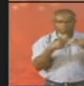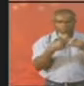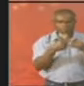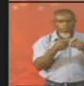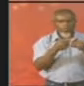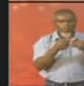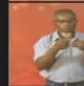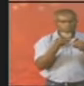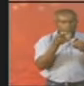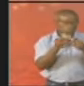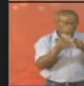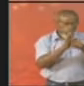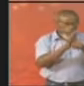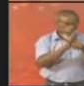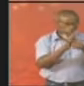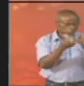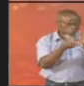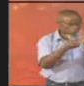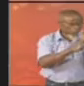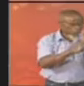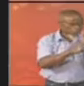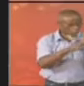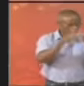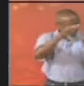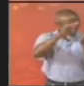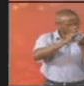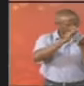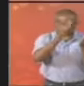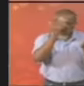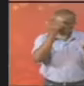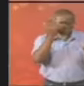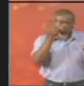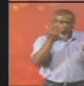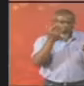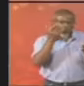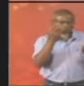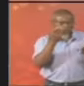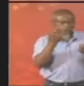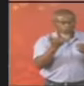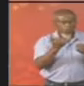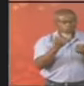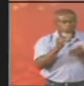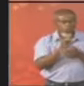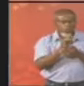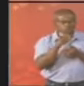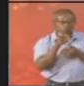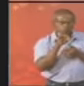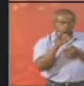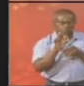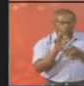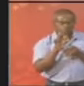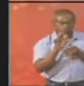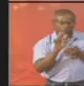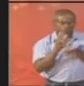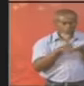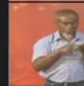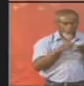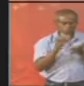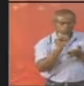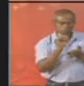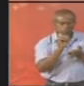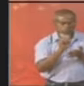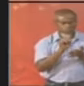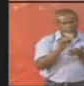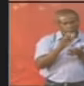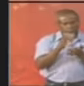very low. I think over the last week and a half, we had 1 case, 7, 5, sometimes 0. But I take note that the